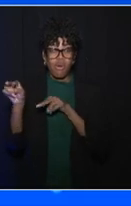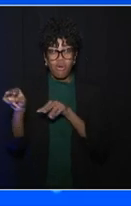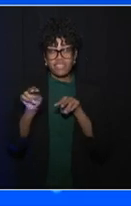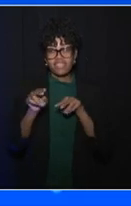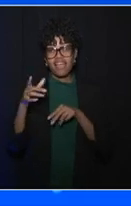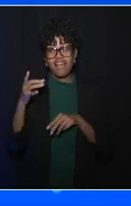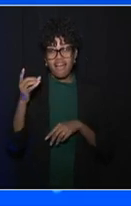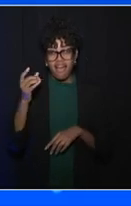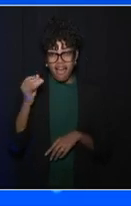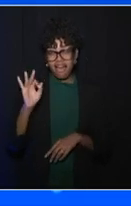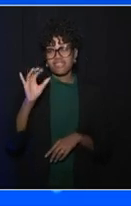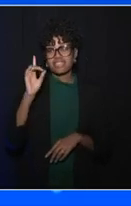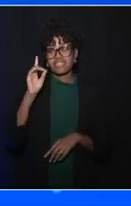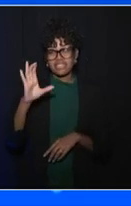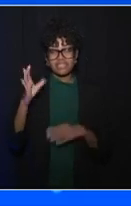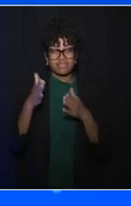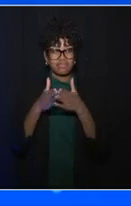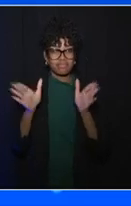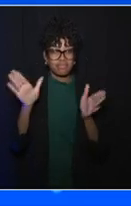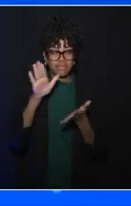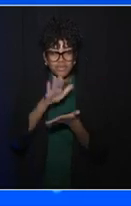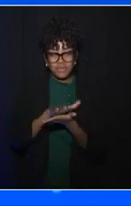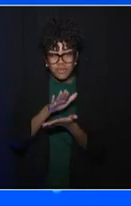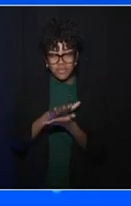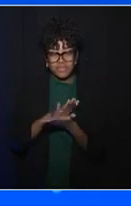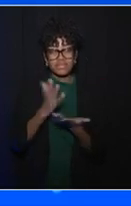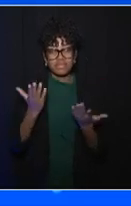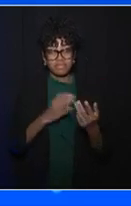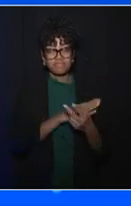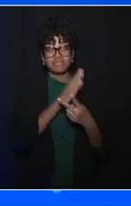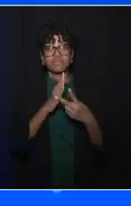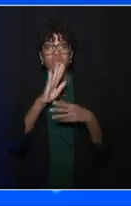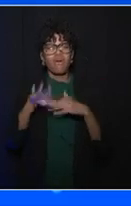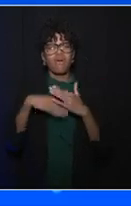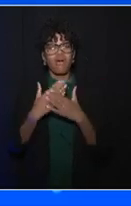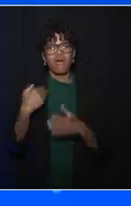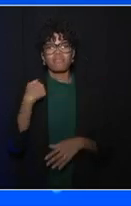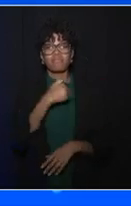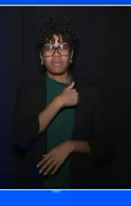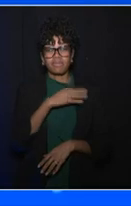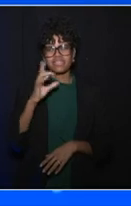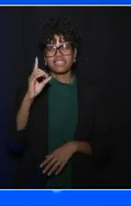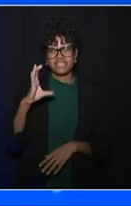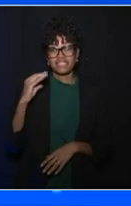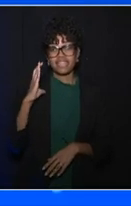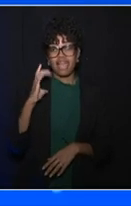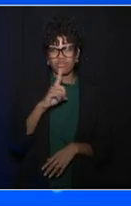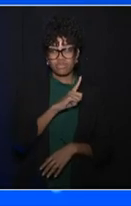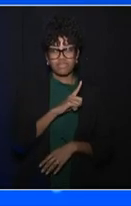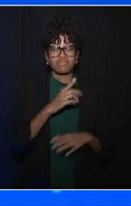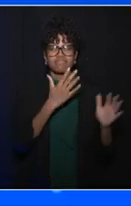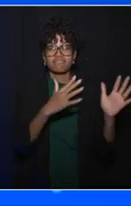of Columbia Public Schools, all the members of the DC Council. Give them a round of applause.